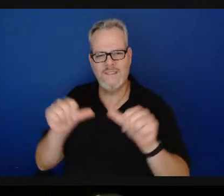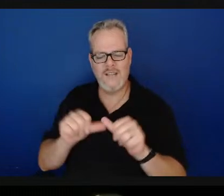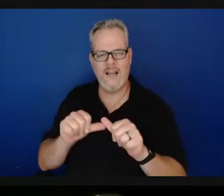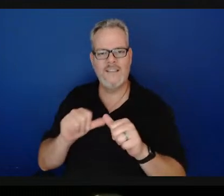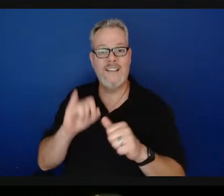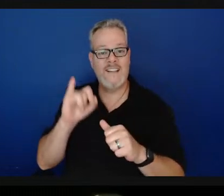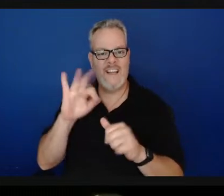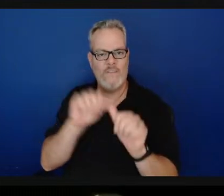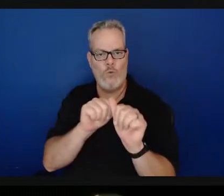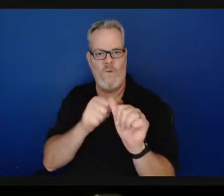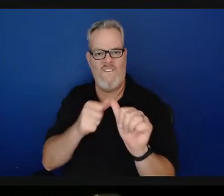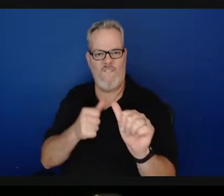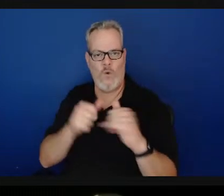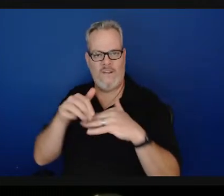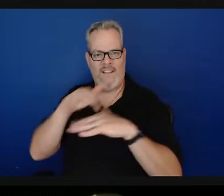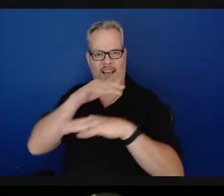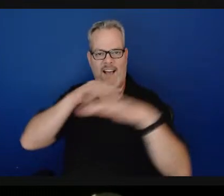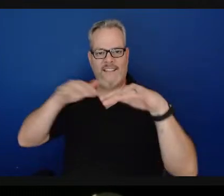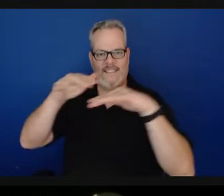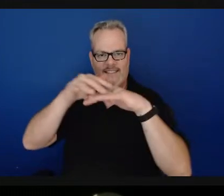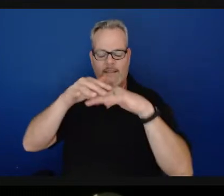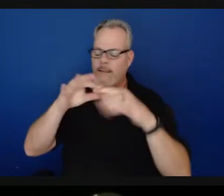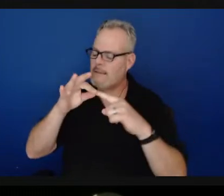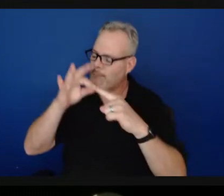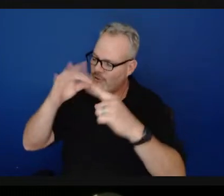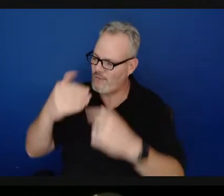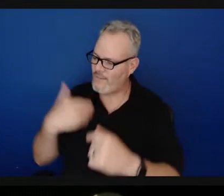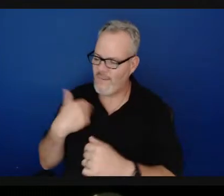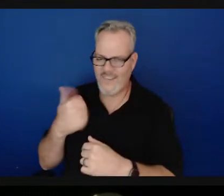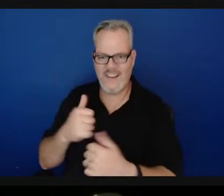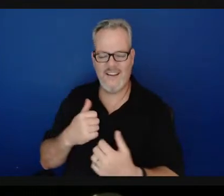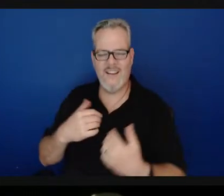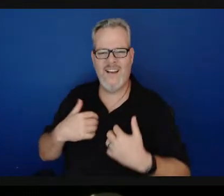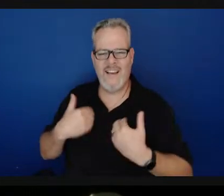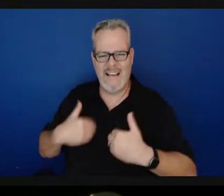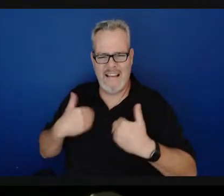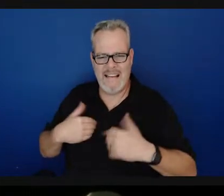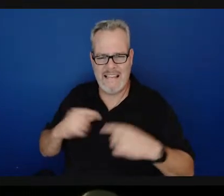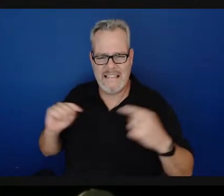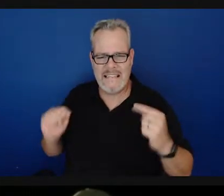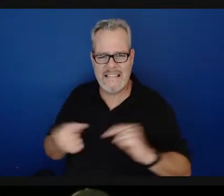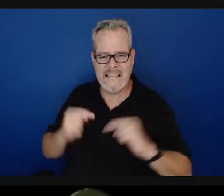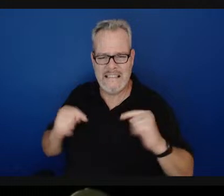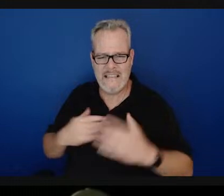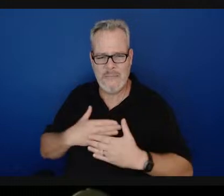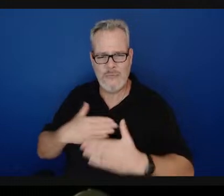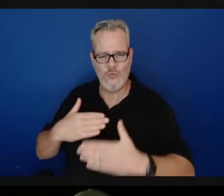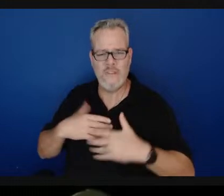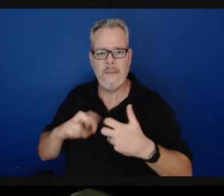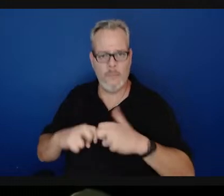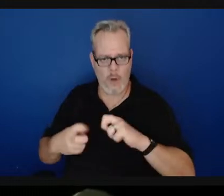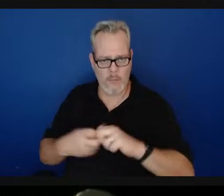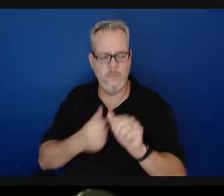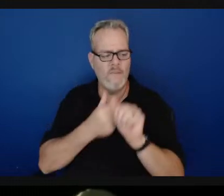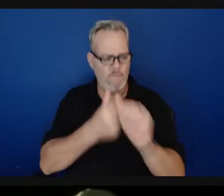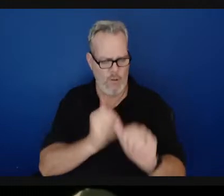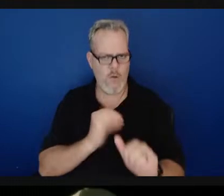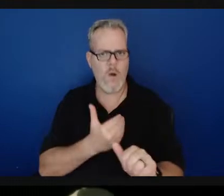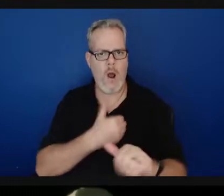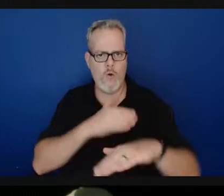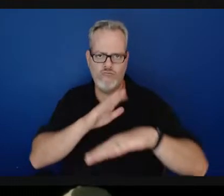And especially if you have any respiratory sensitivities, you want to follow the park guidance and park advice and be prepared for that.